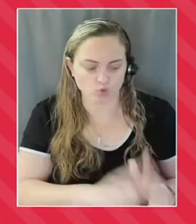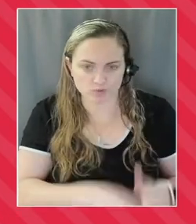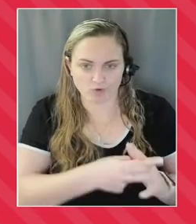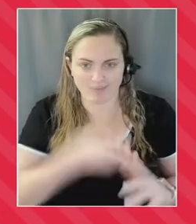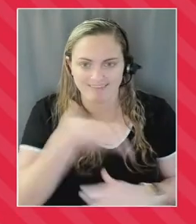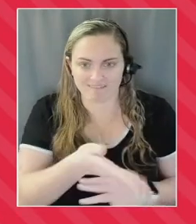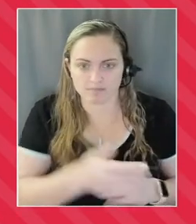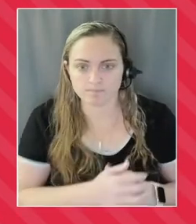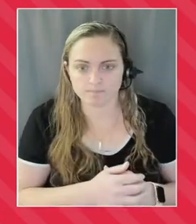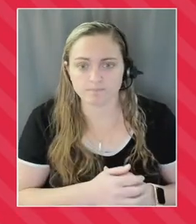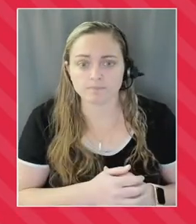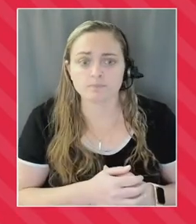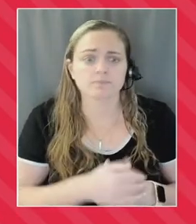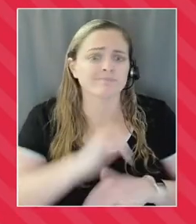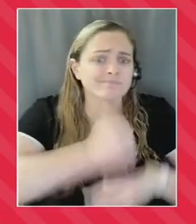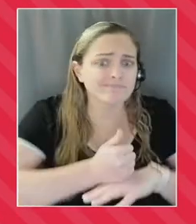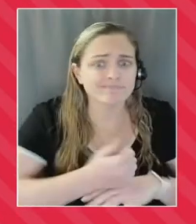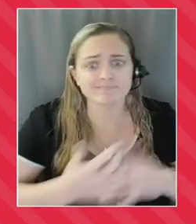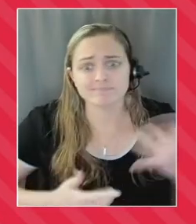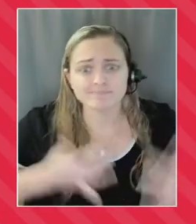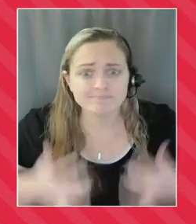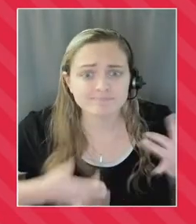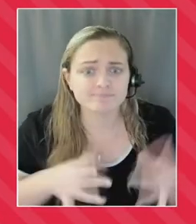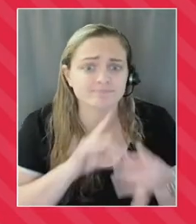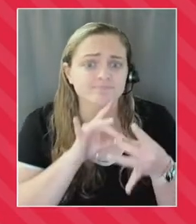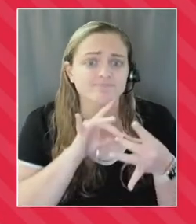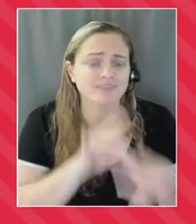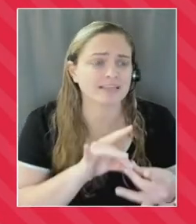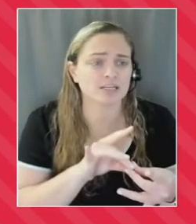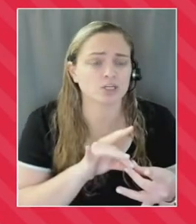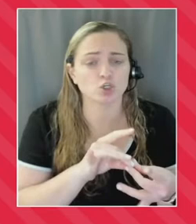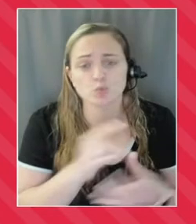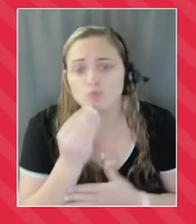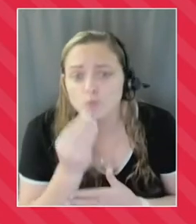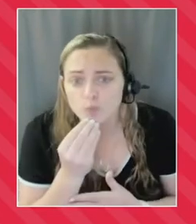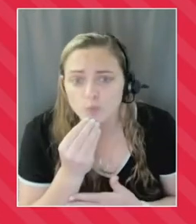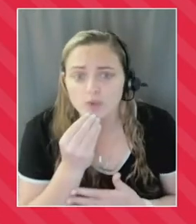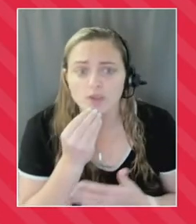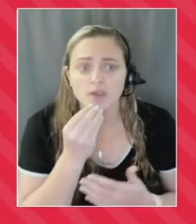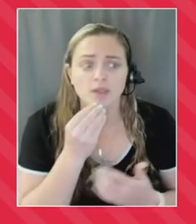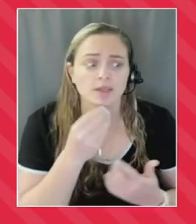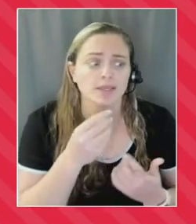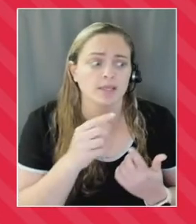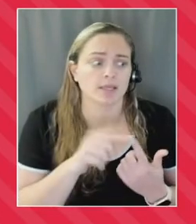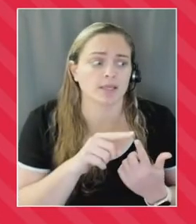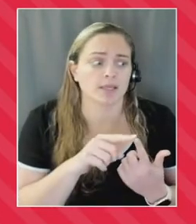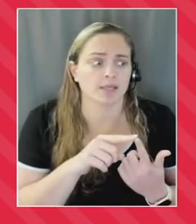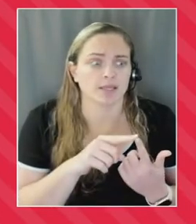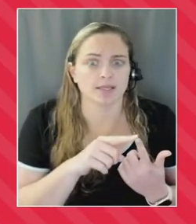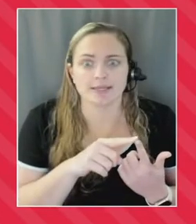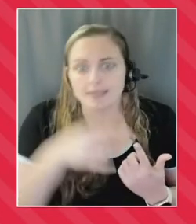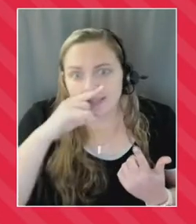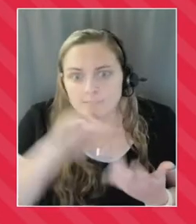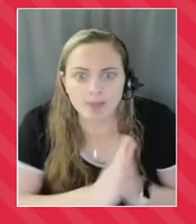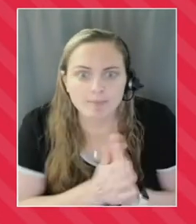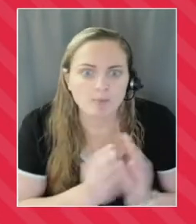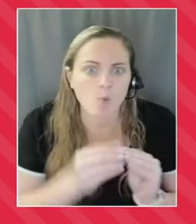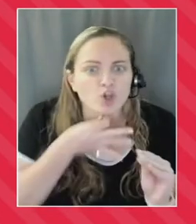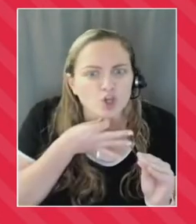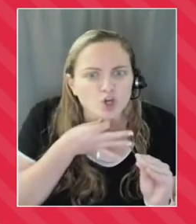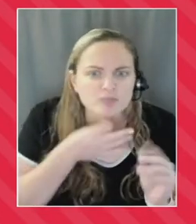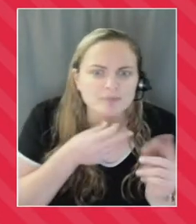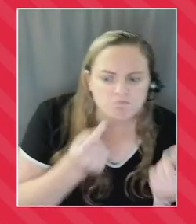You know, creating some excitement around food and getting kids curious about trying new things